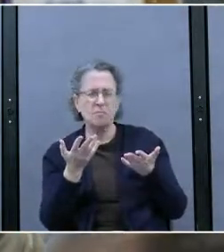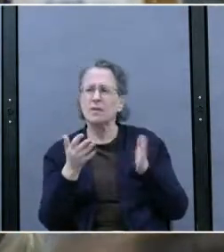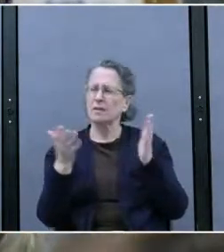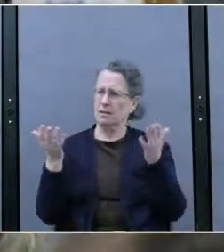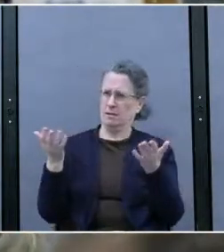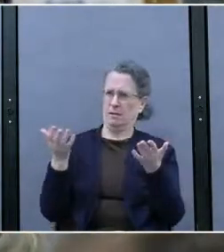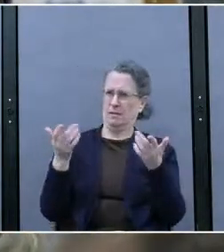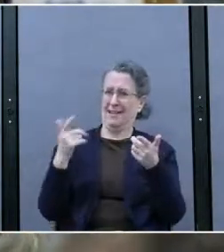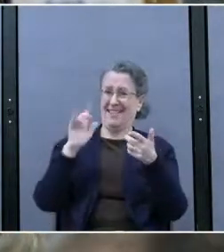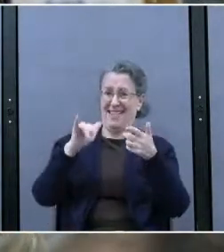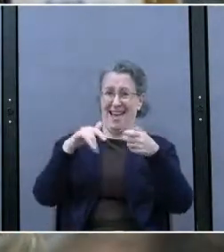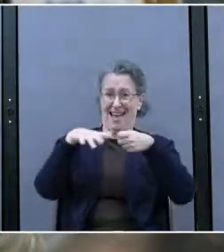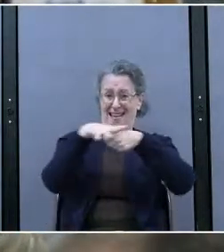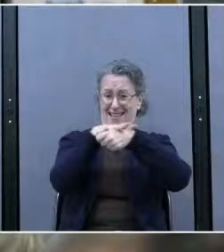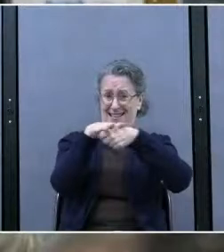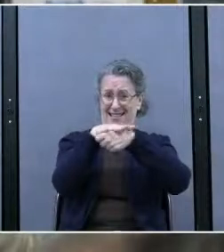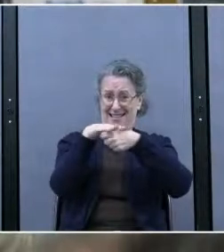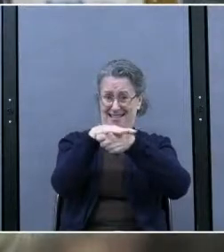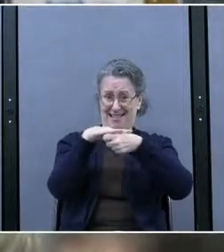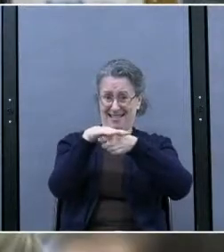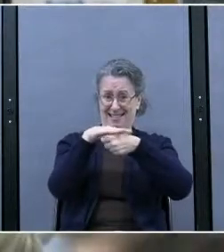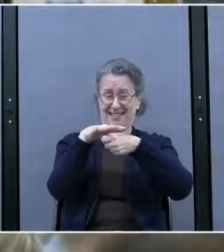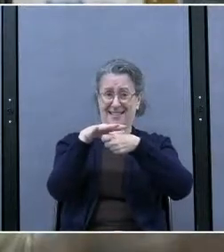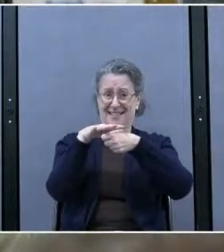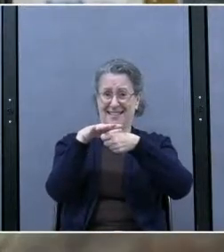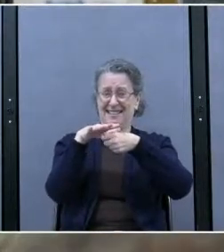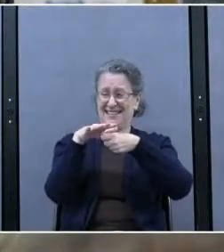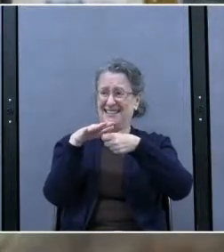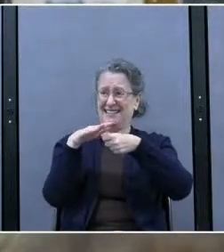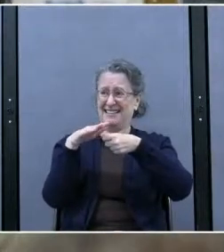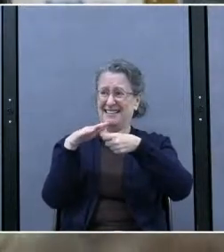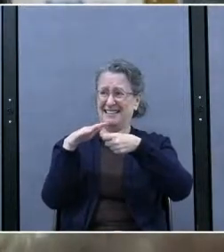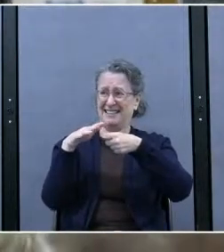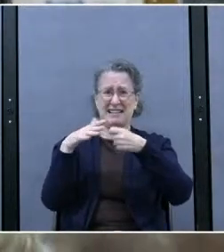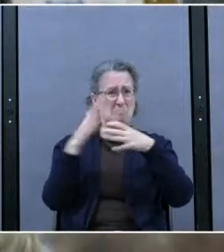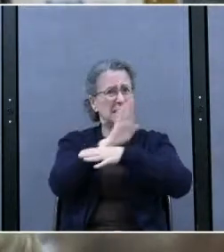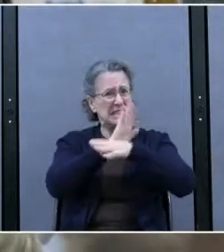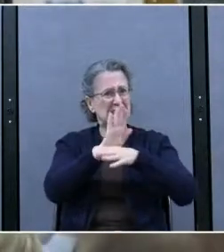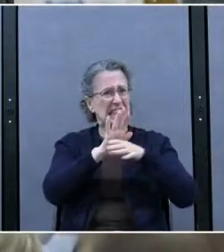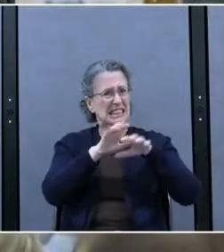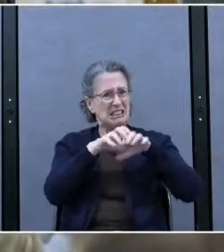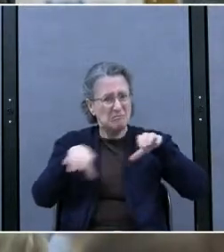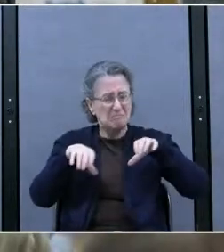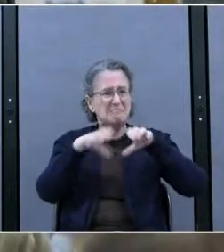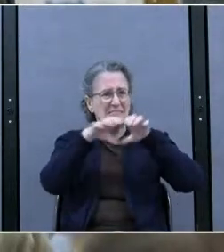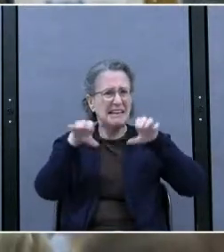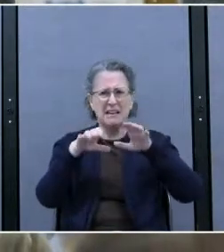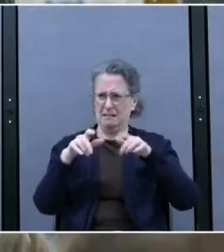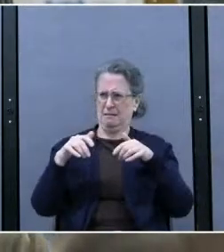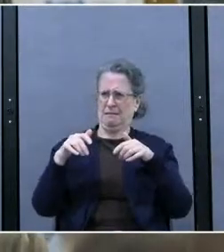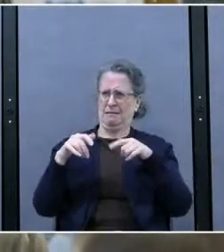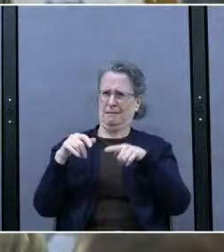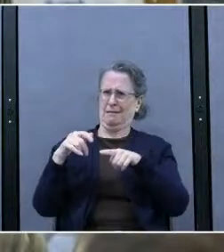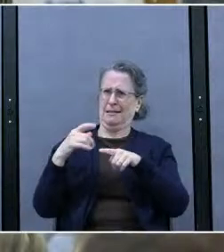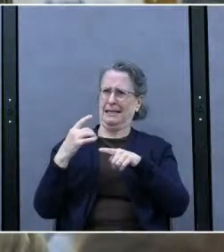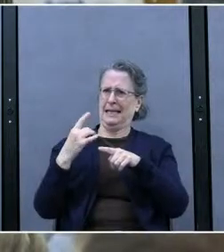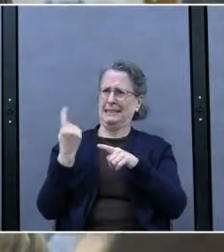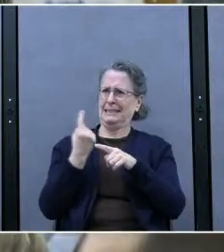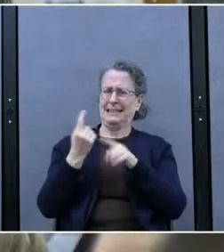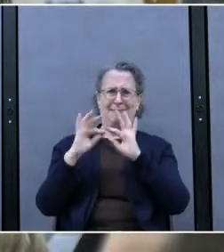that there are like seemingly single-family homes in the